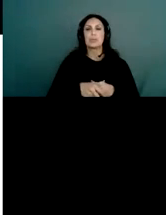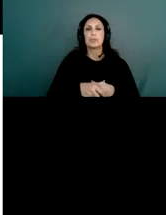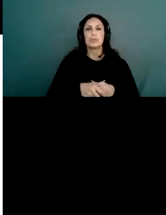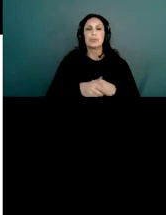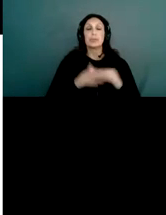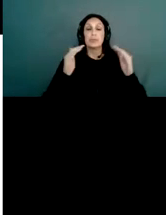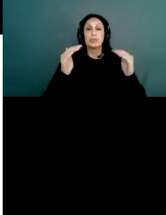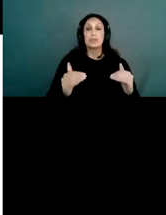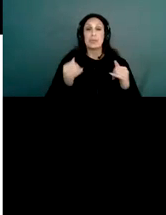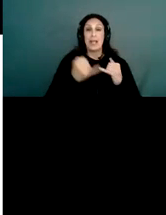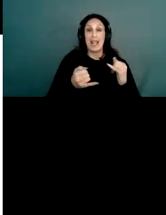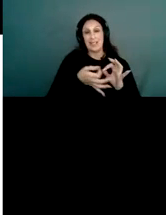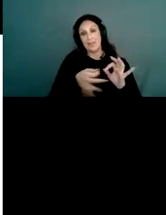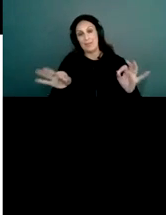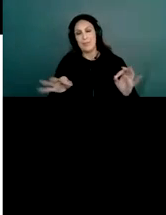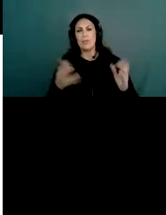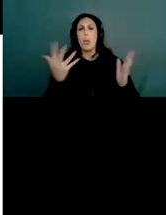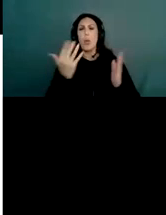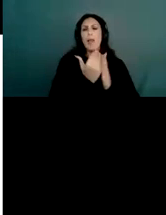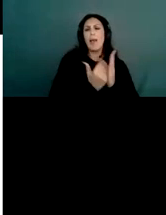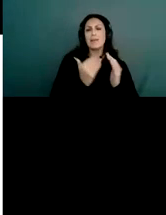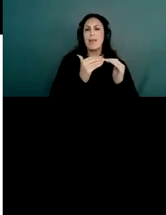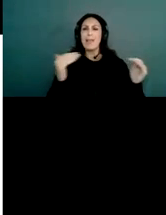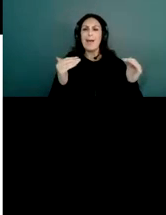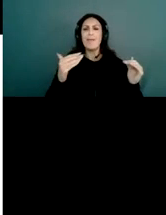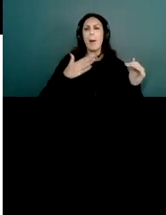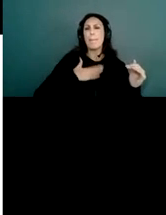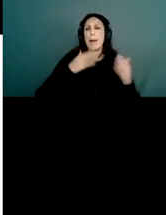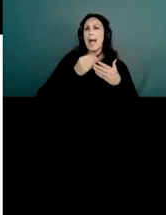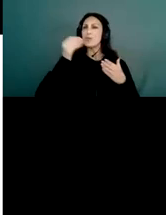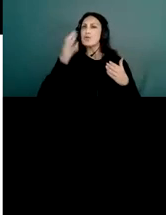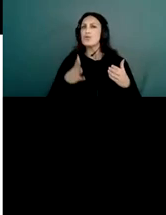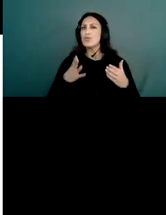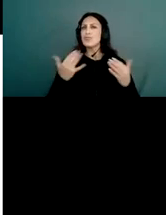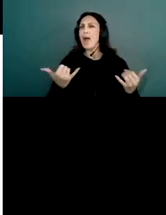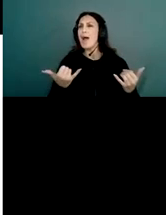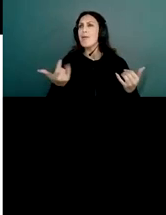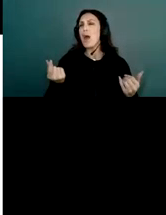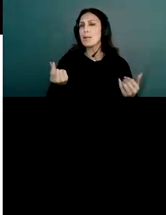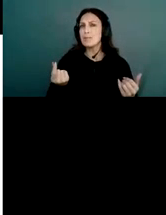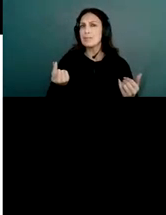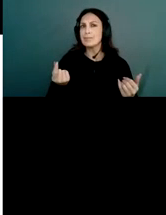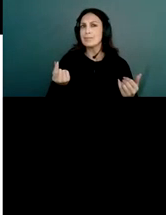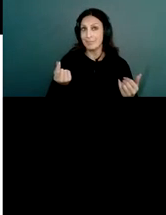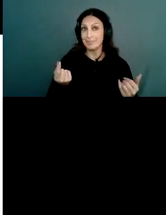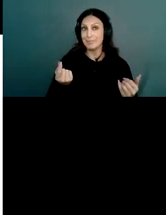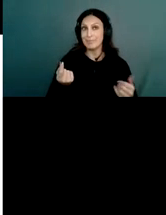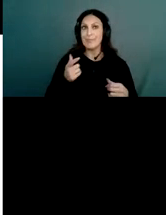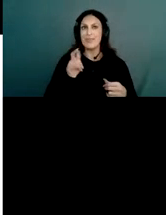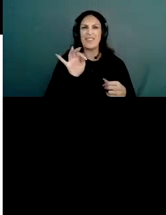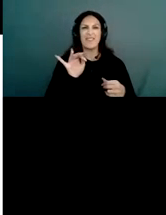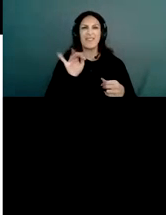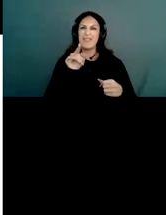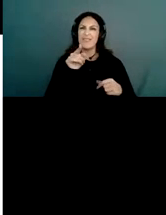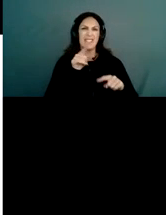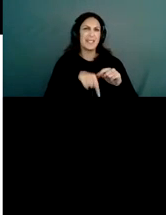then finally, you might ask, what lesson or level is your student currently on if you're not able to get that information by looking